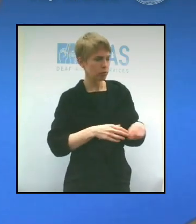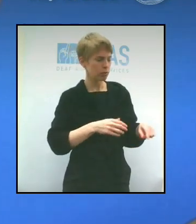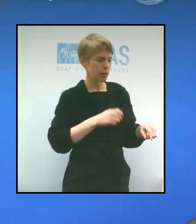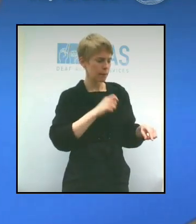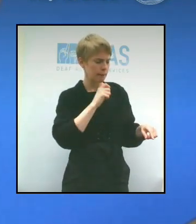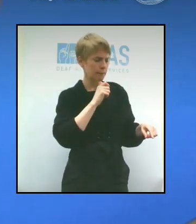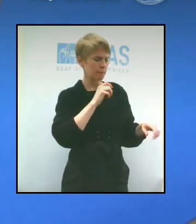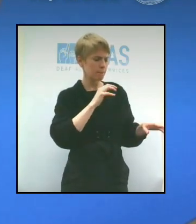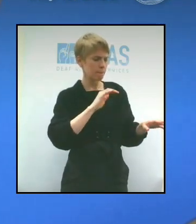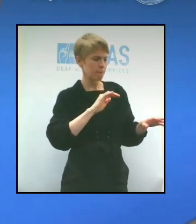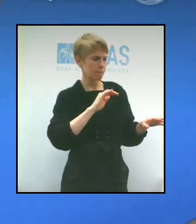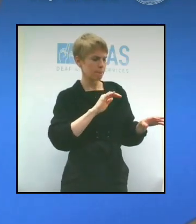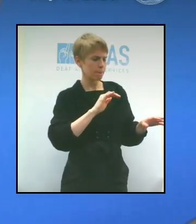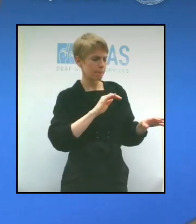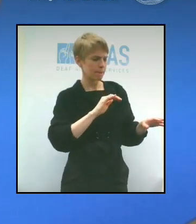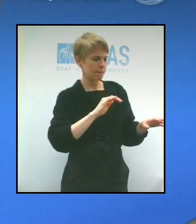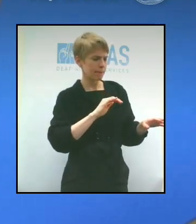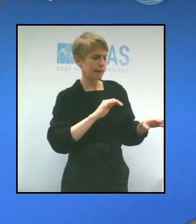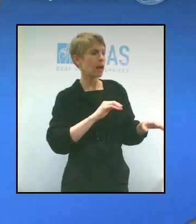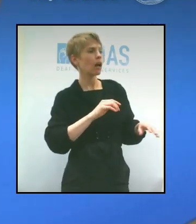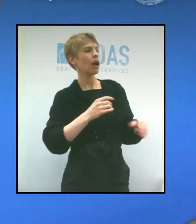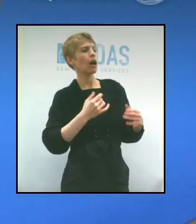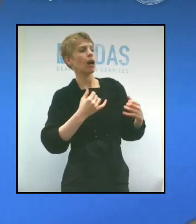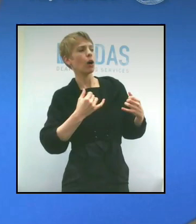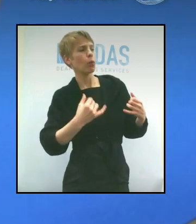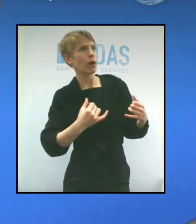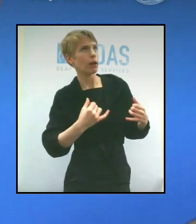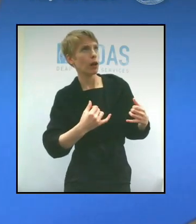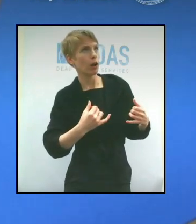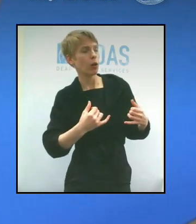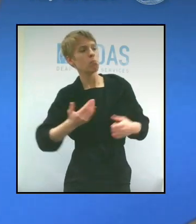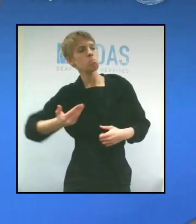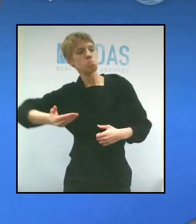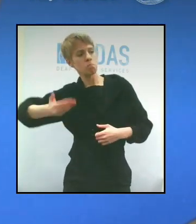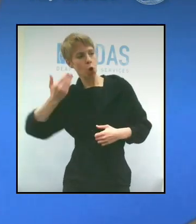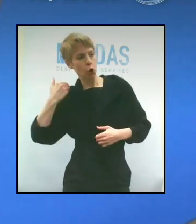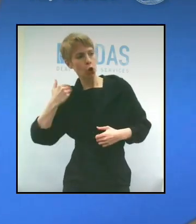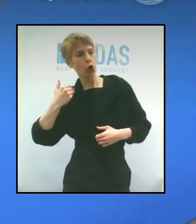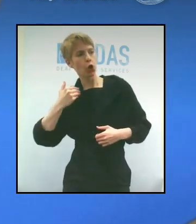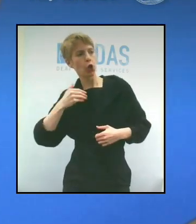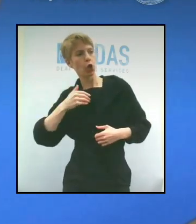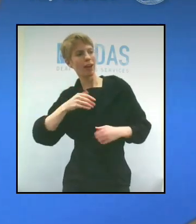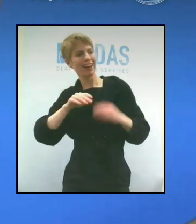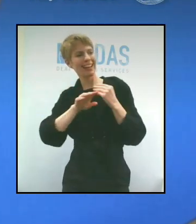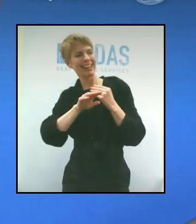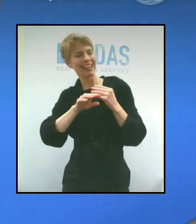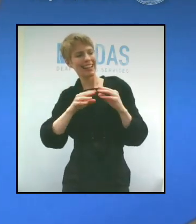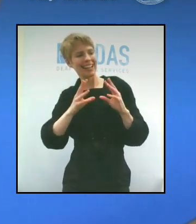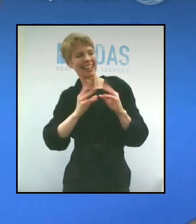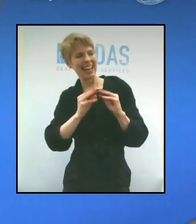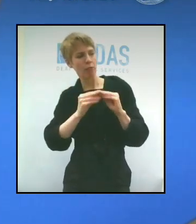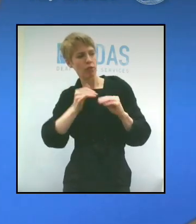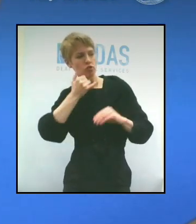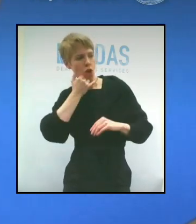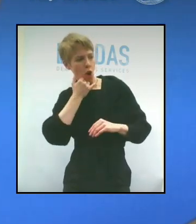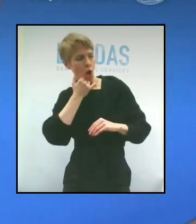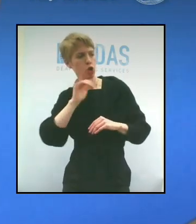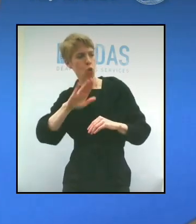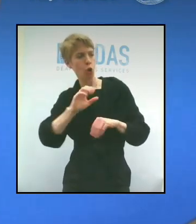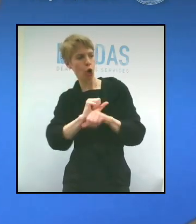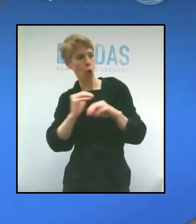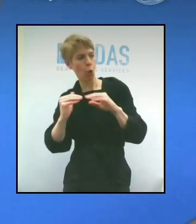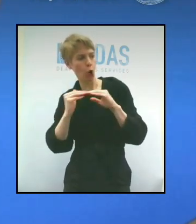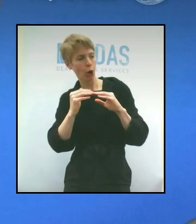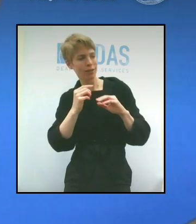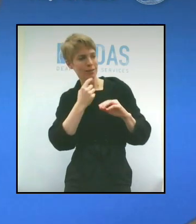see. At this point, I know earlier today in a conference call, your counterpart down in Chautauqua County said that if it were up to them